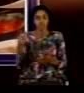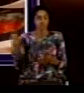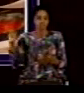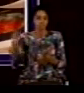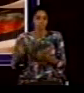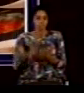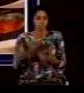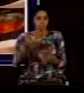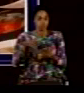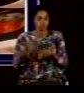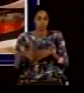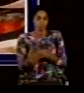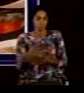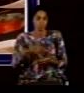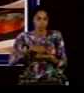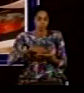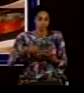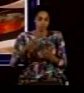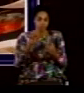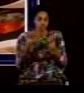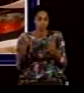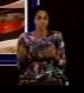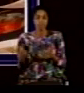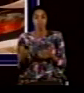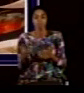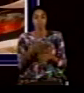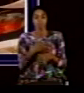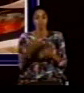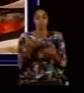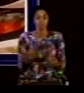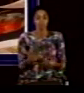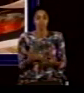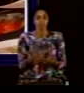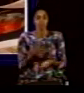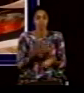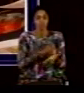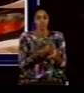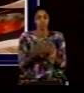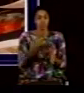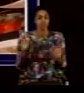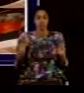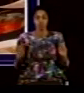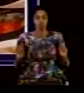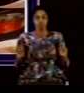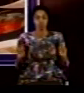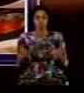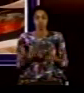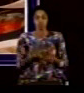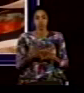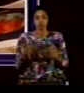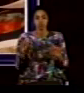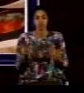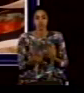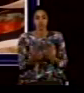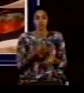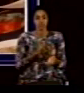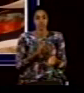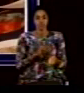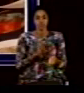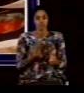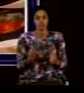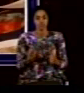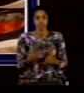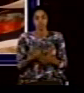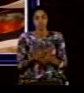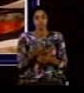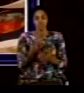another test. My hematologist said, no, you don't need another test. We know you have this cancer. We are going to do bone